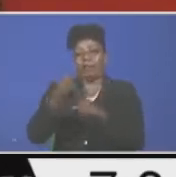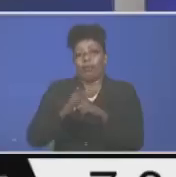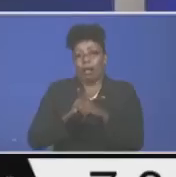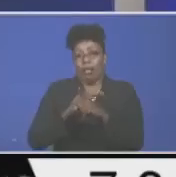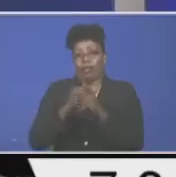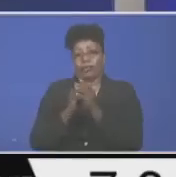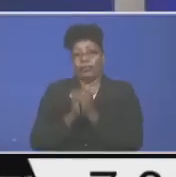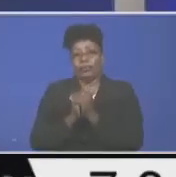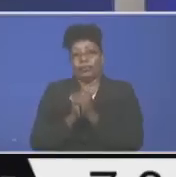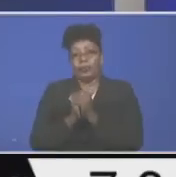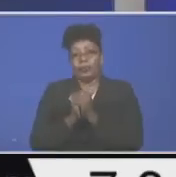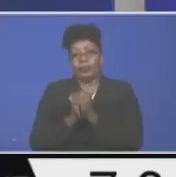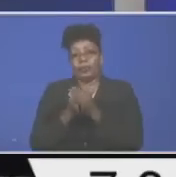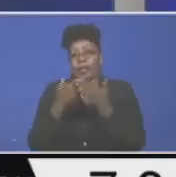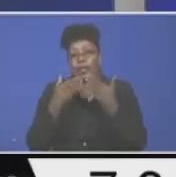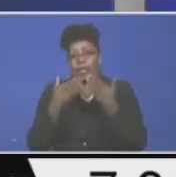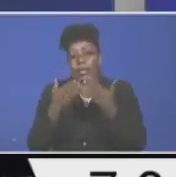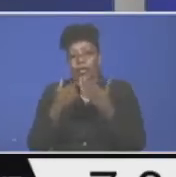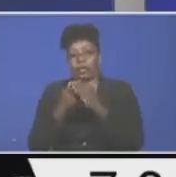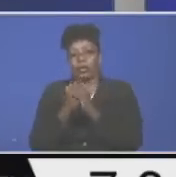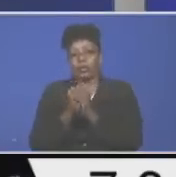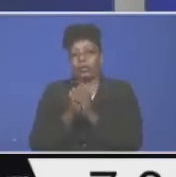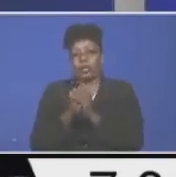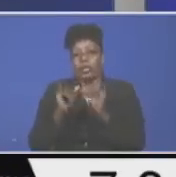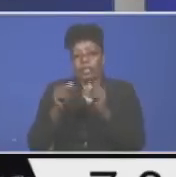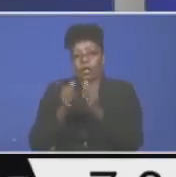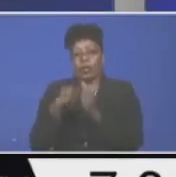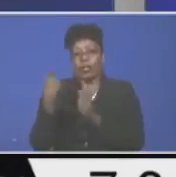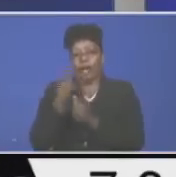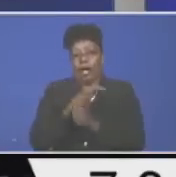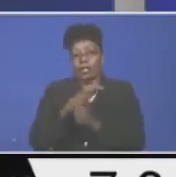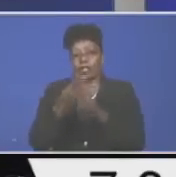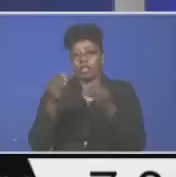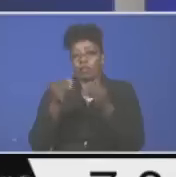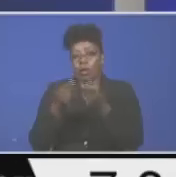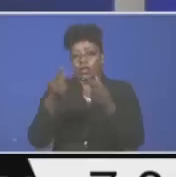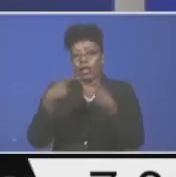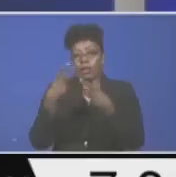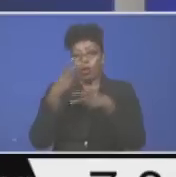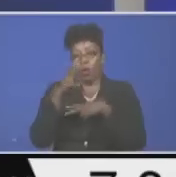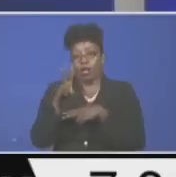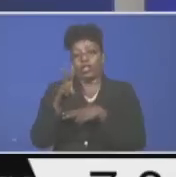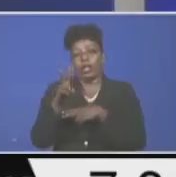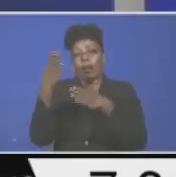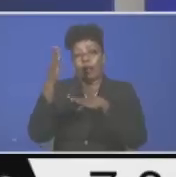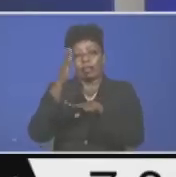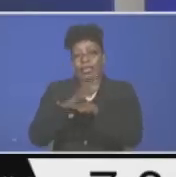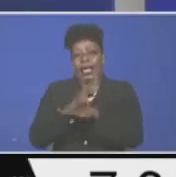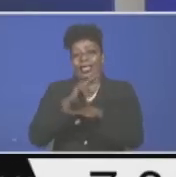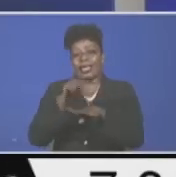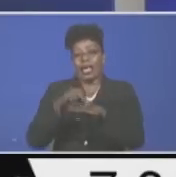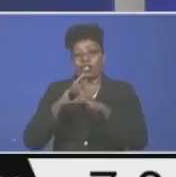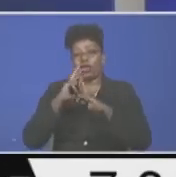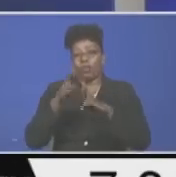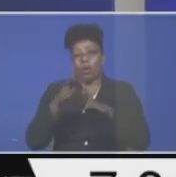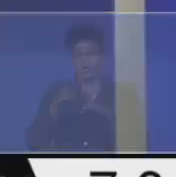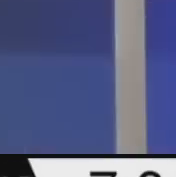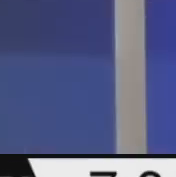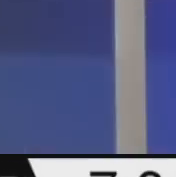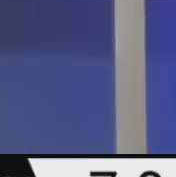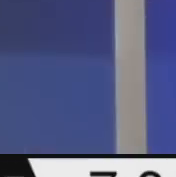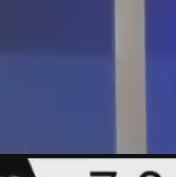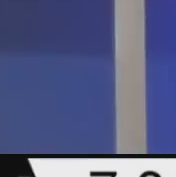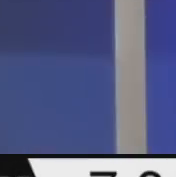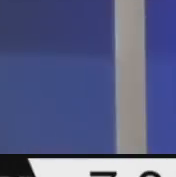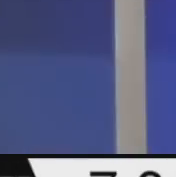News. Thanks, LaDawn. Stay with us. There's more to come. You're watching the Bahamas Tonight at the National Report, your news leader.